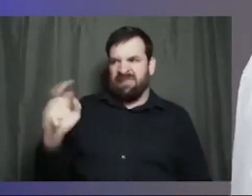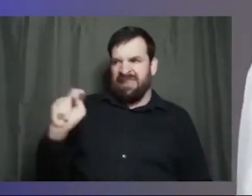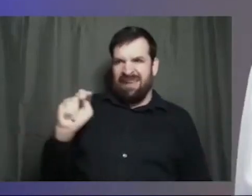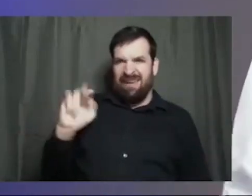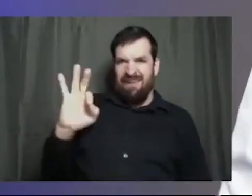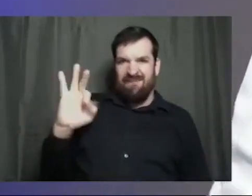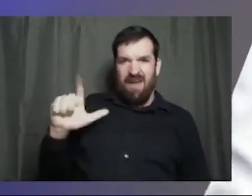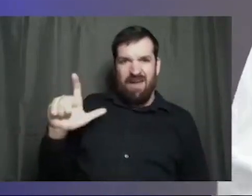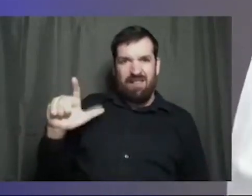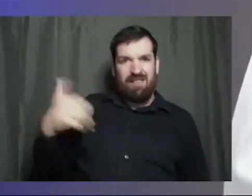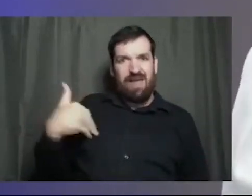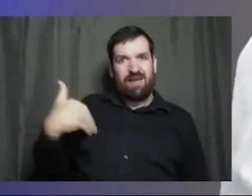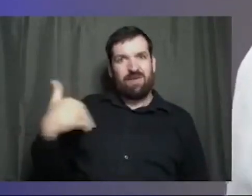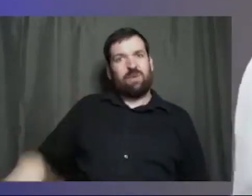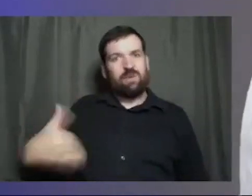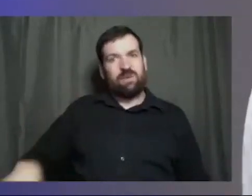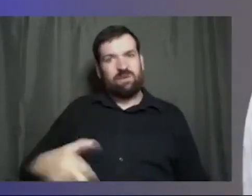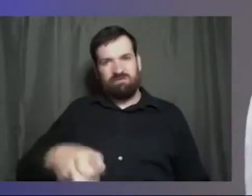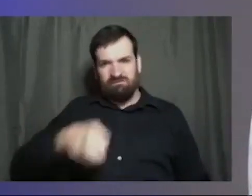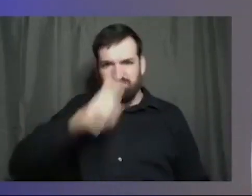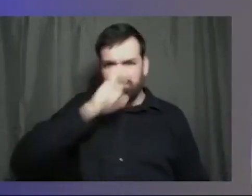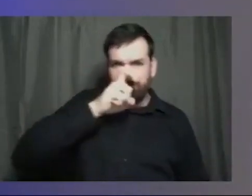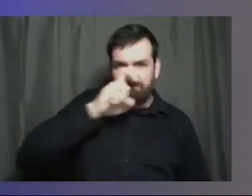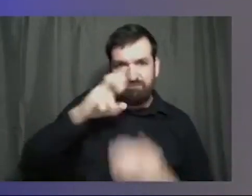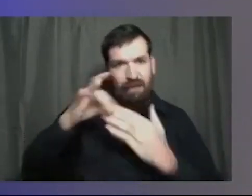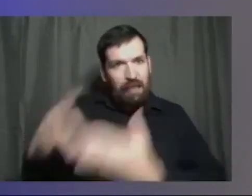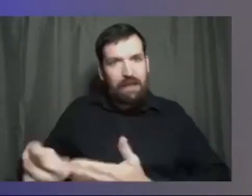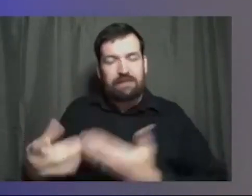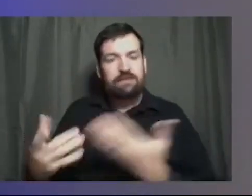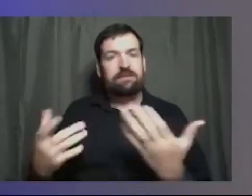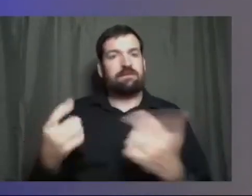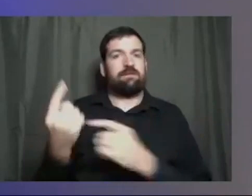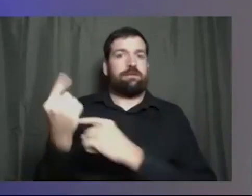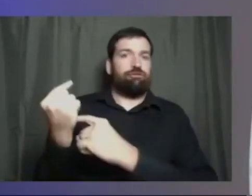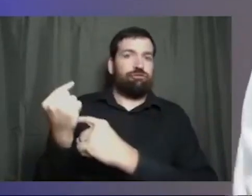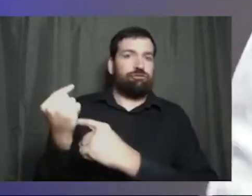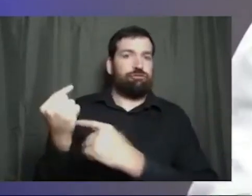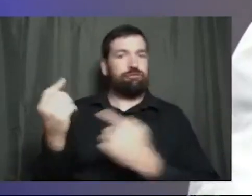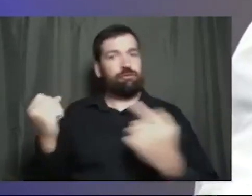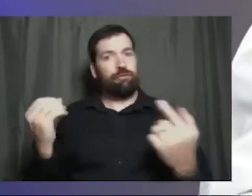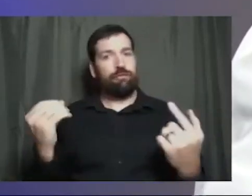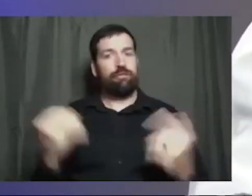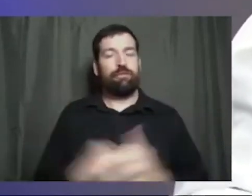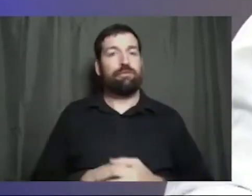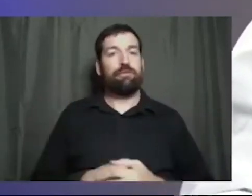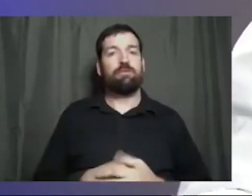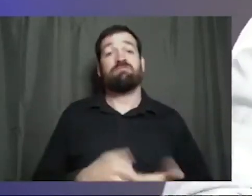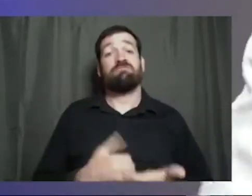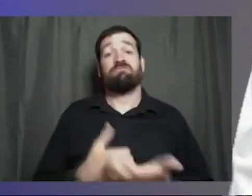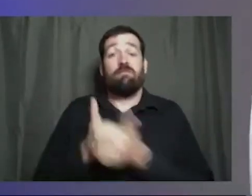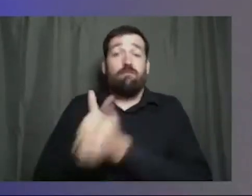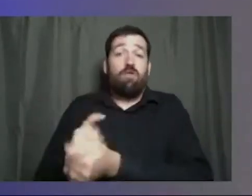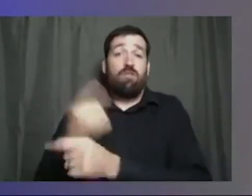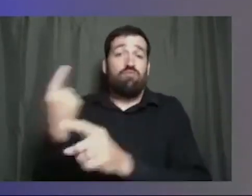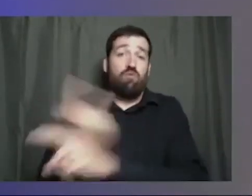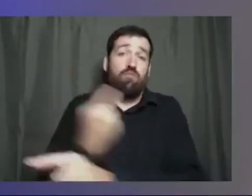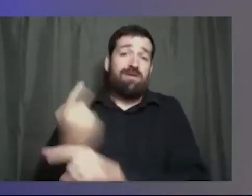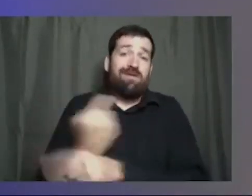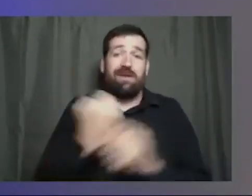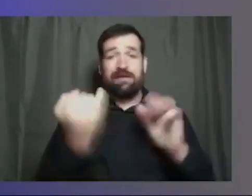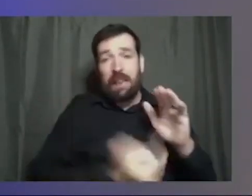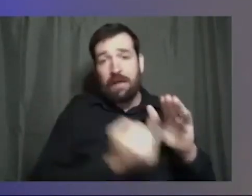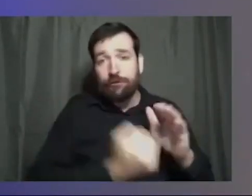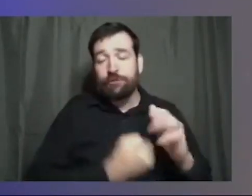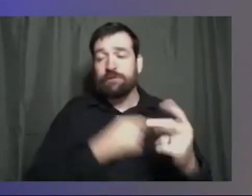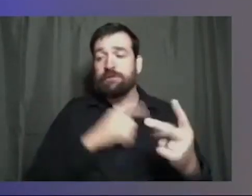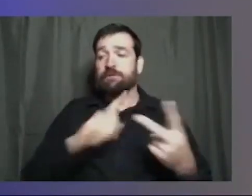we tested and the way we risk mitigated last year. So I think if they follow appropriate isolation protocols and continue